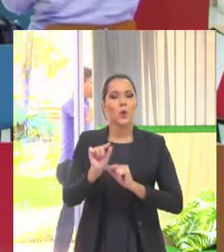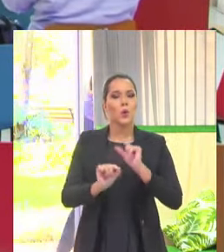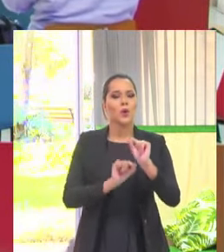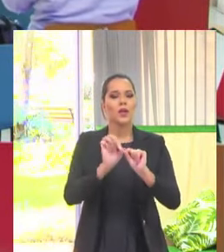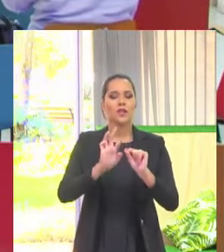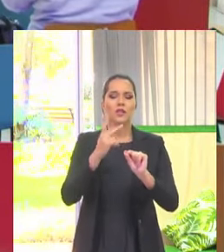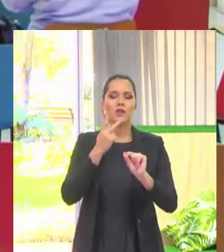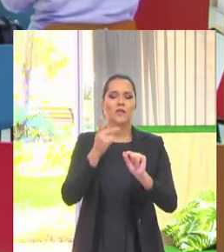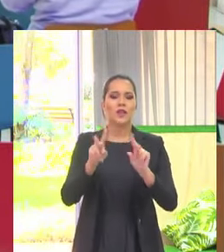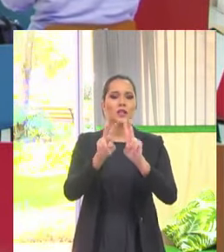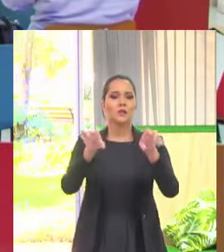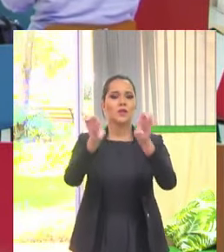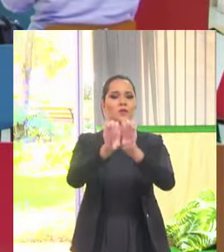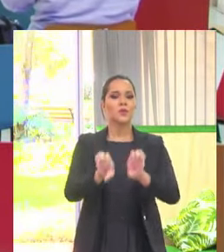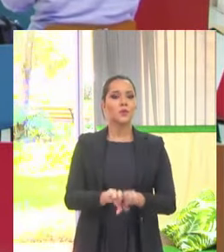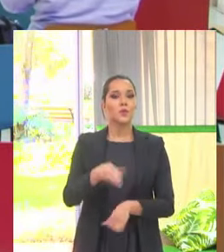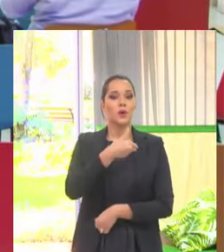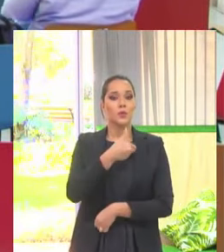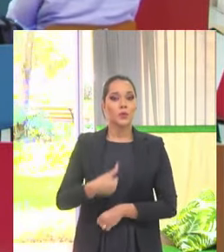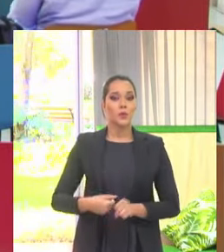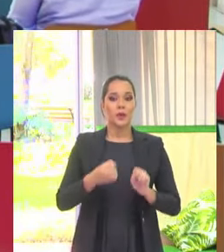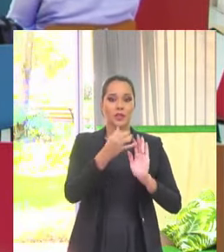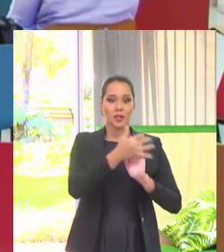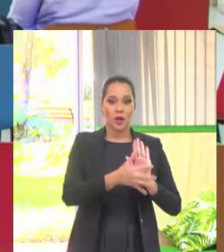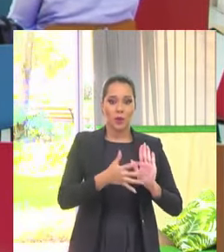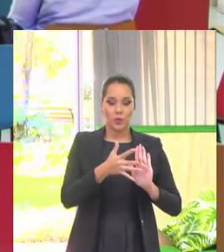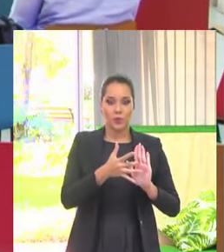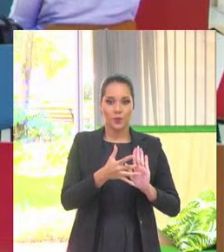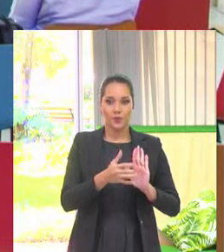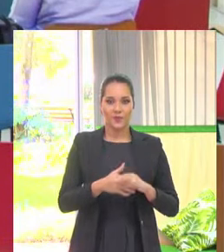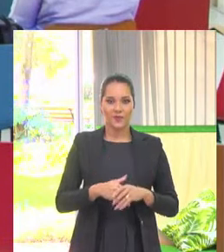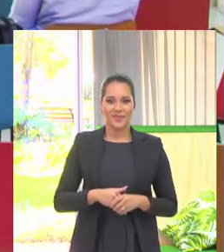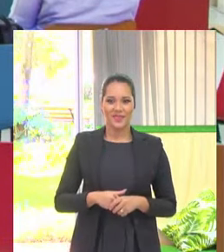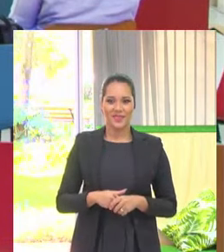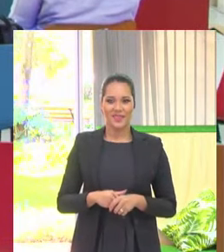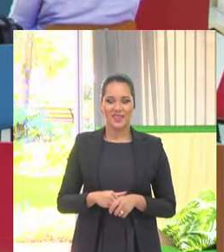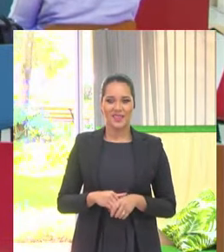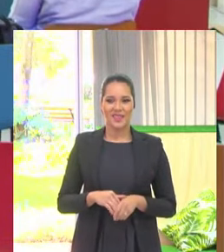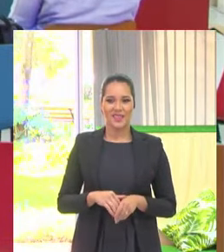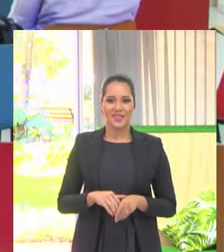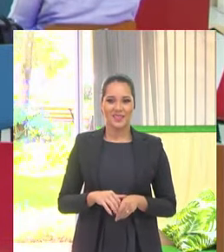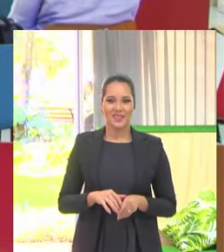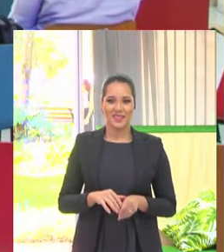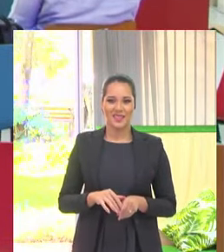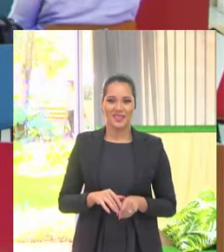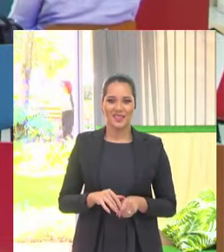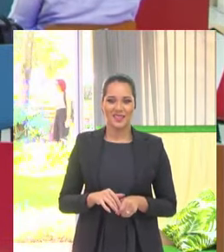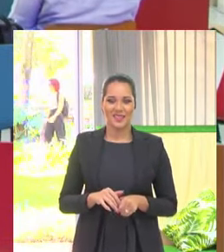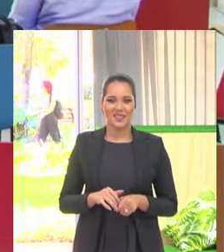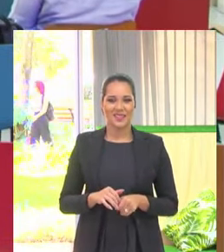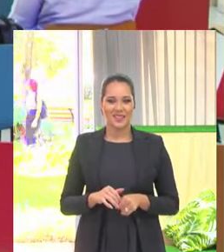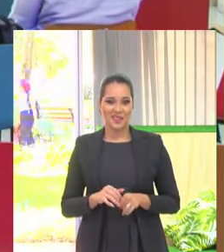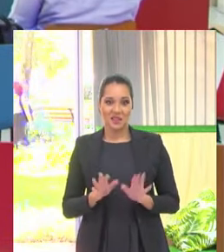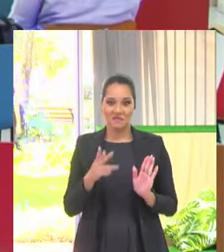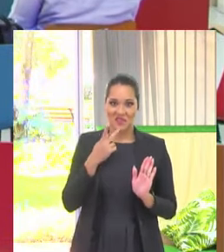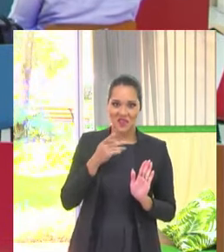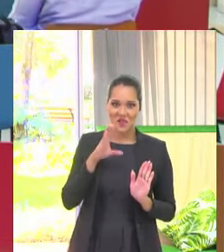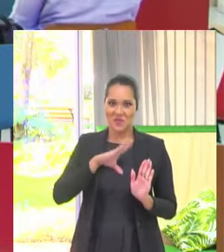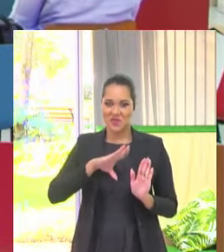public infrastructure. Infraestrutura pública digital. So it's